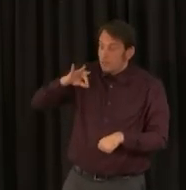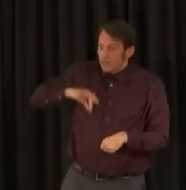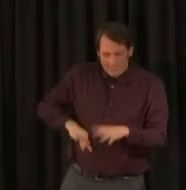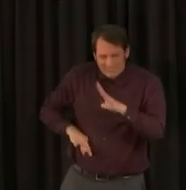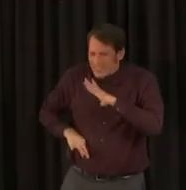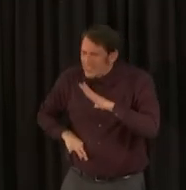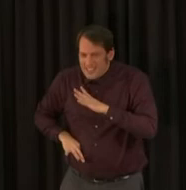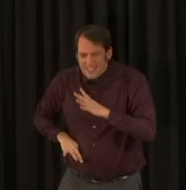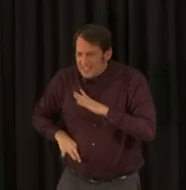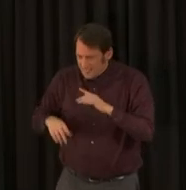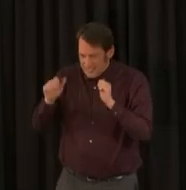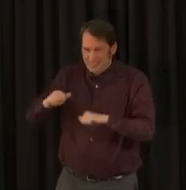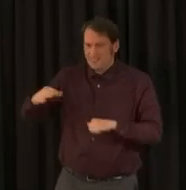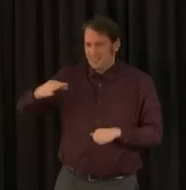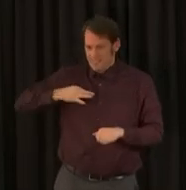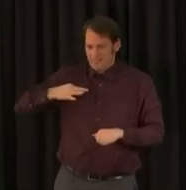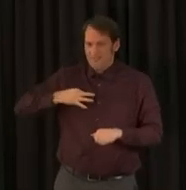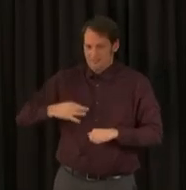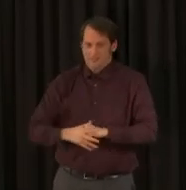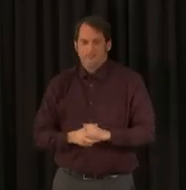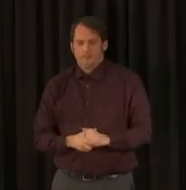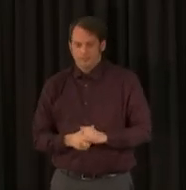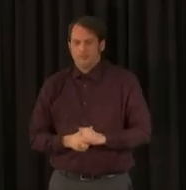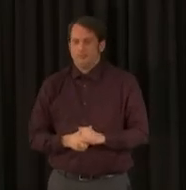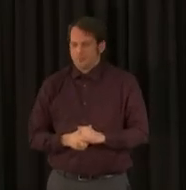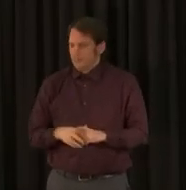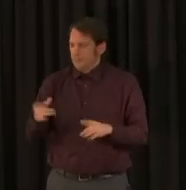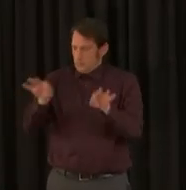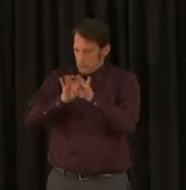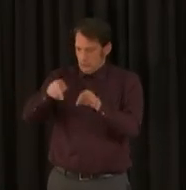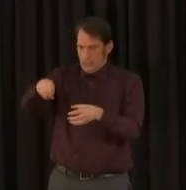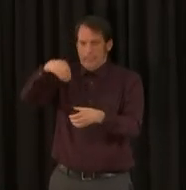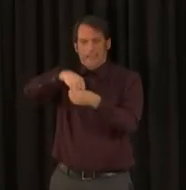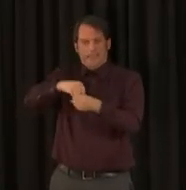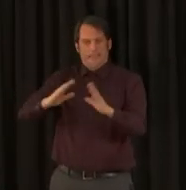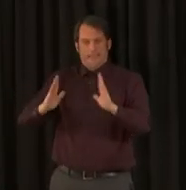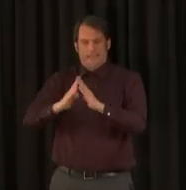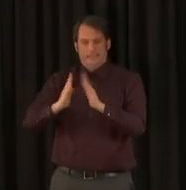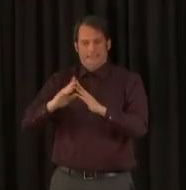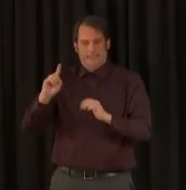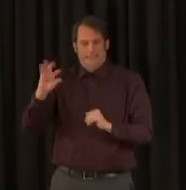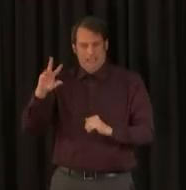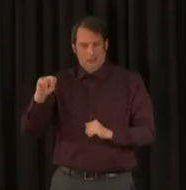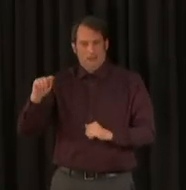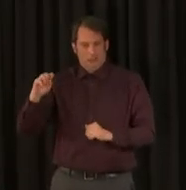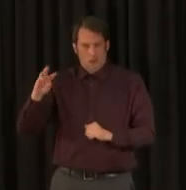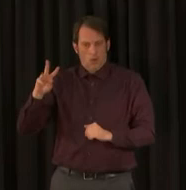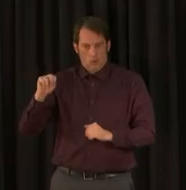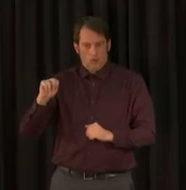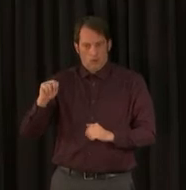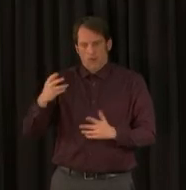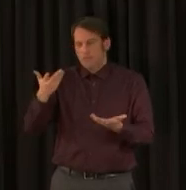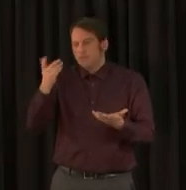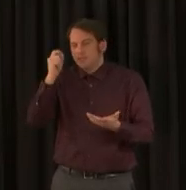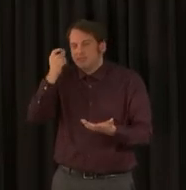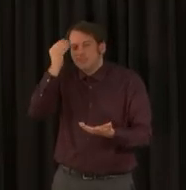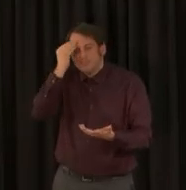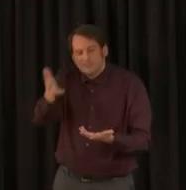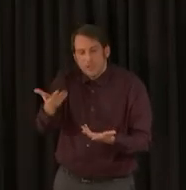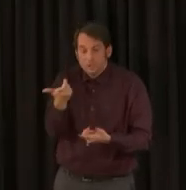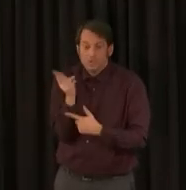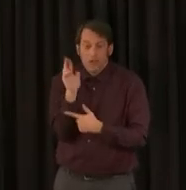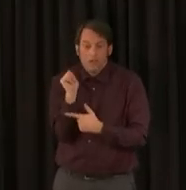run a cultural institution in downtown DC. So there, obviously, it's a small grant. So if you are